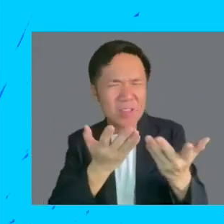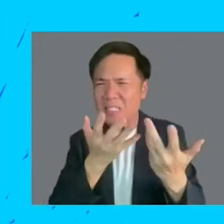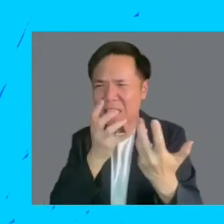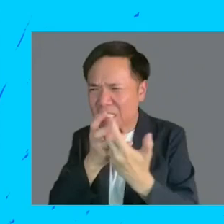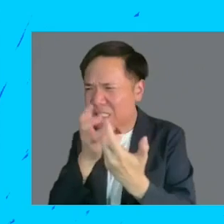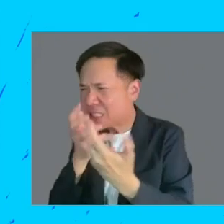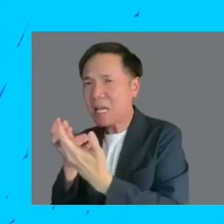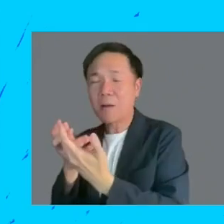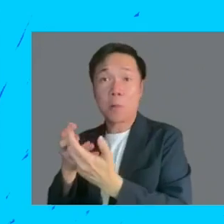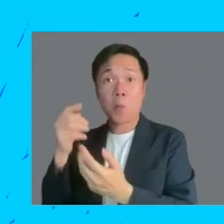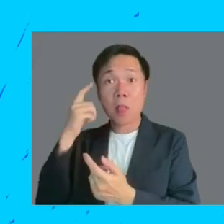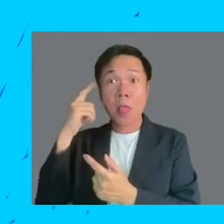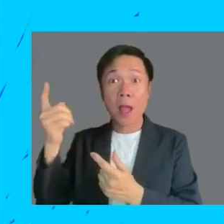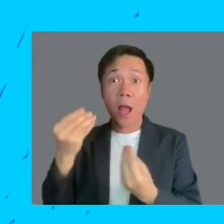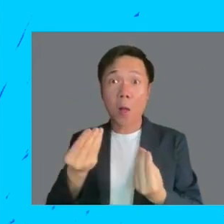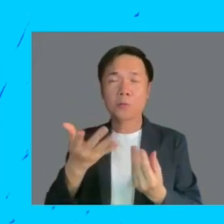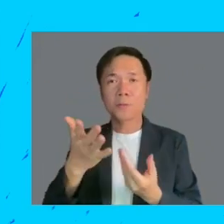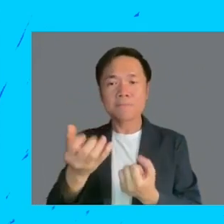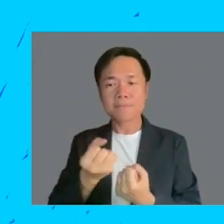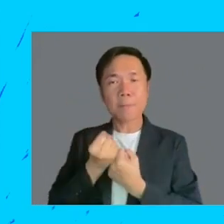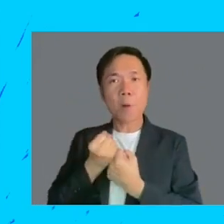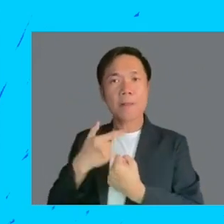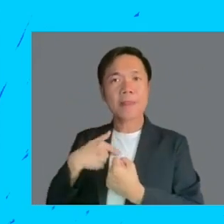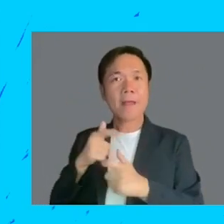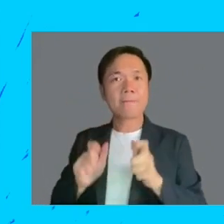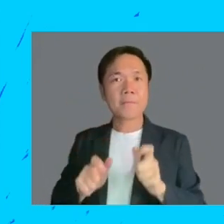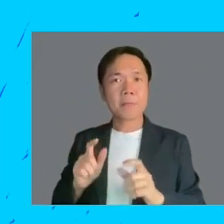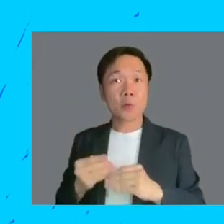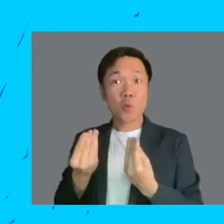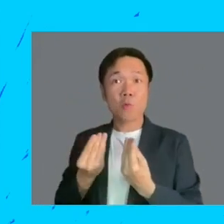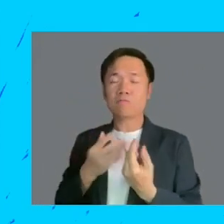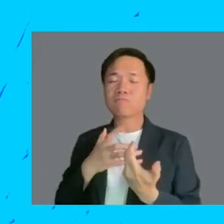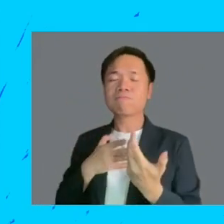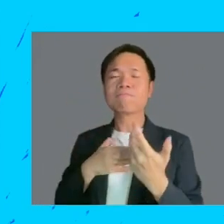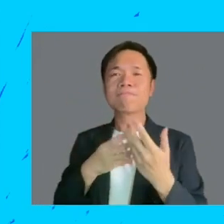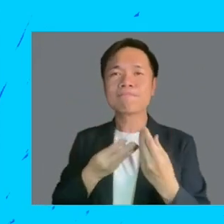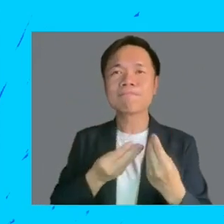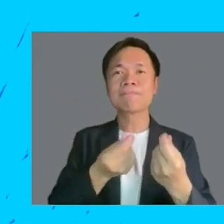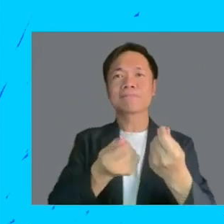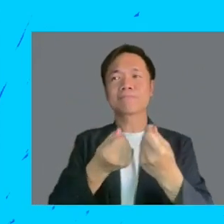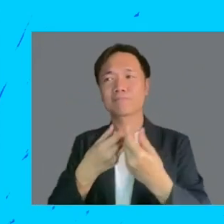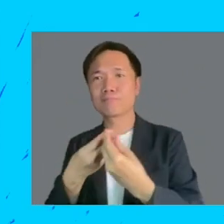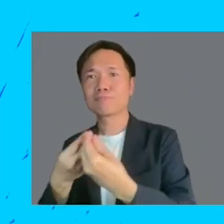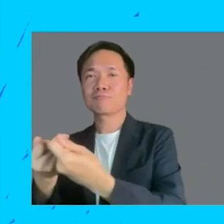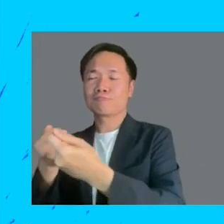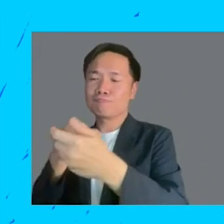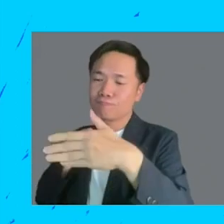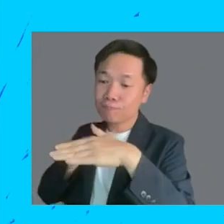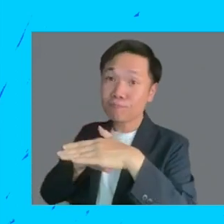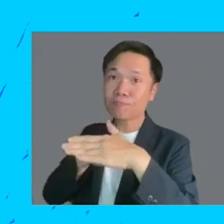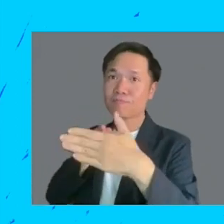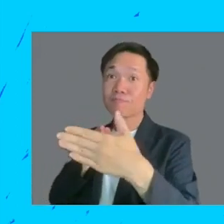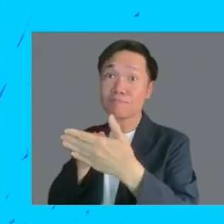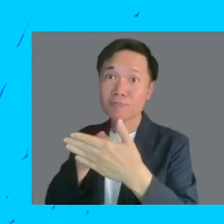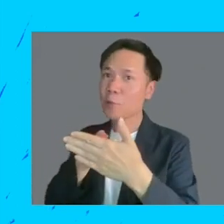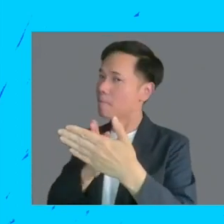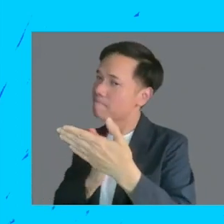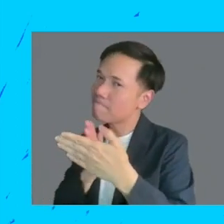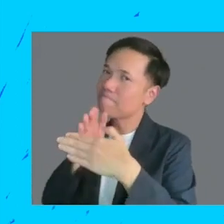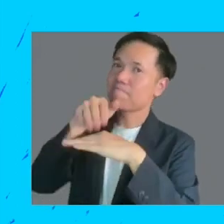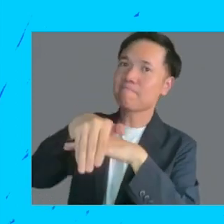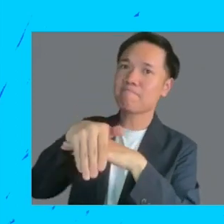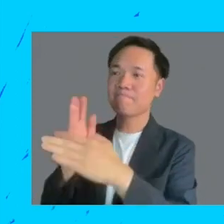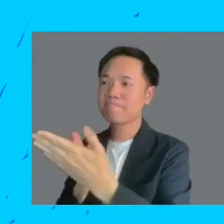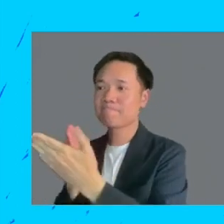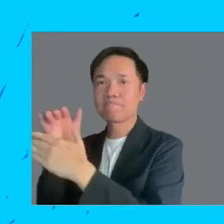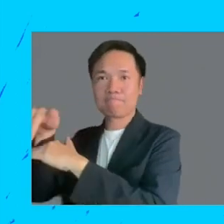remove obstacles to vital resources and support. And while great strides have been made towards ending AIDS, we are still